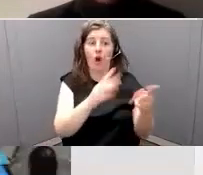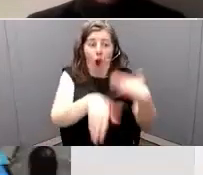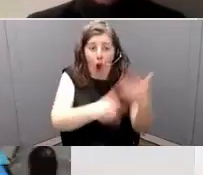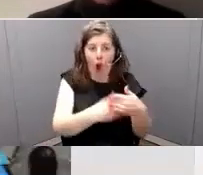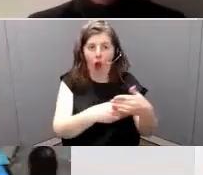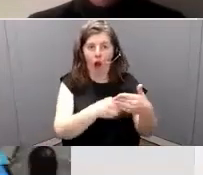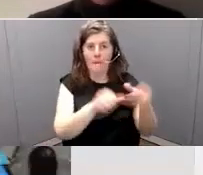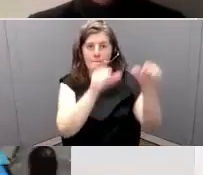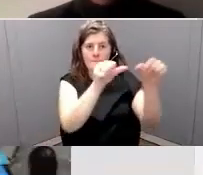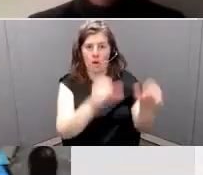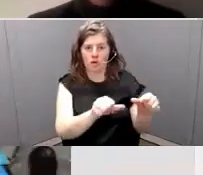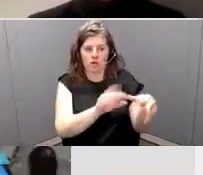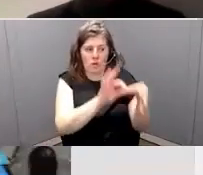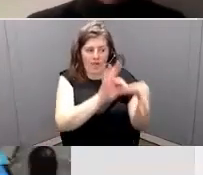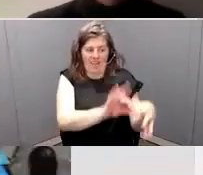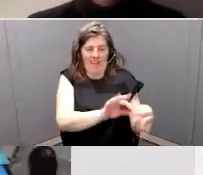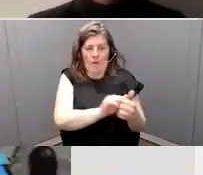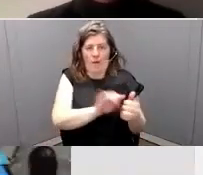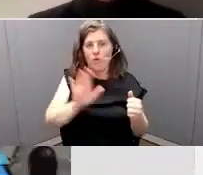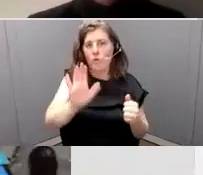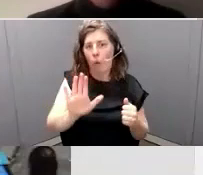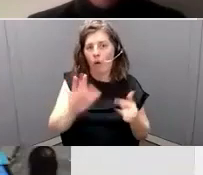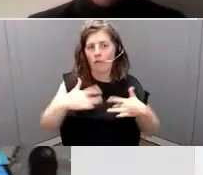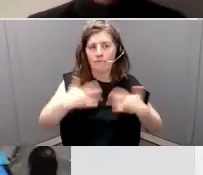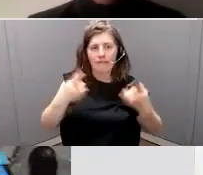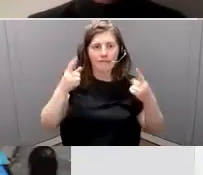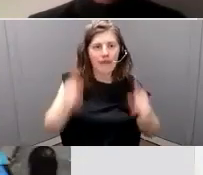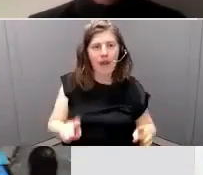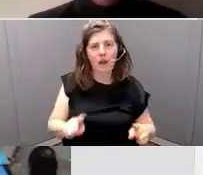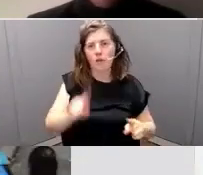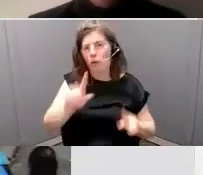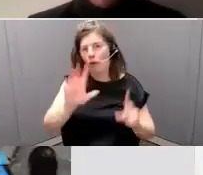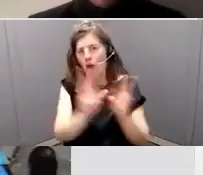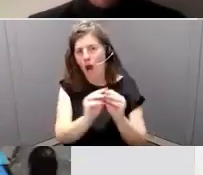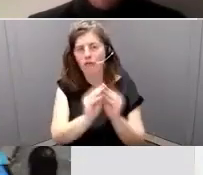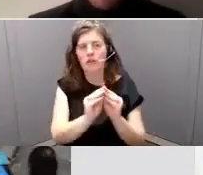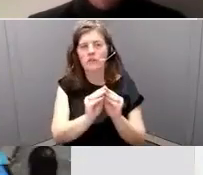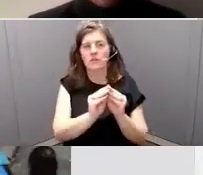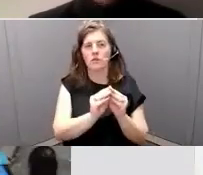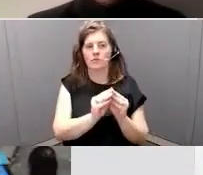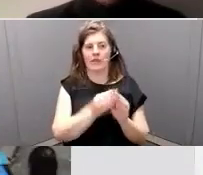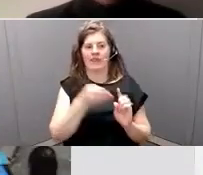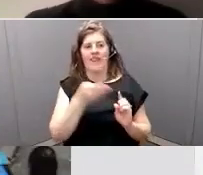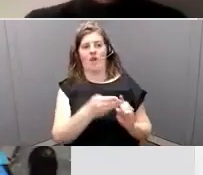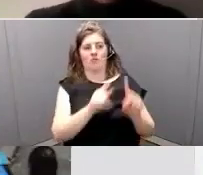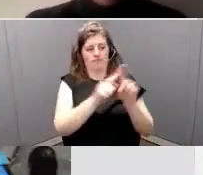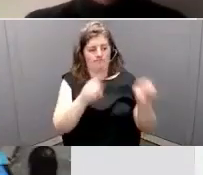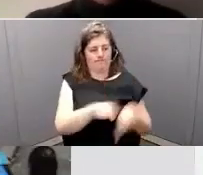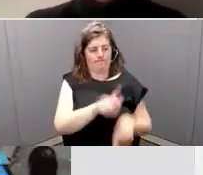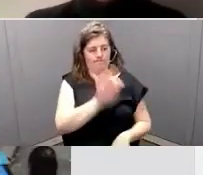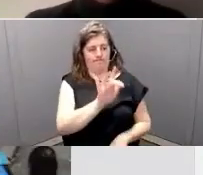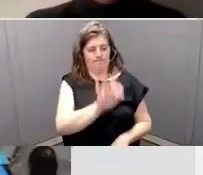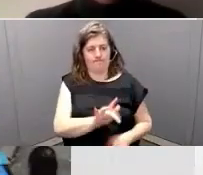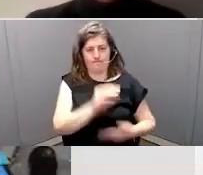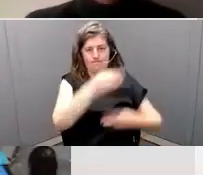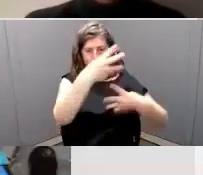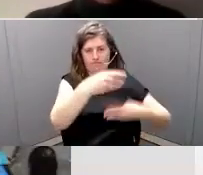posters affiliated with your event or conference will be located at. Now,